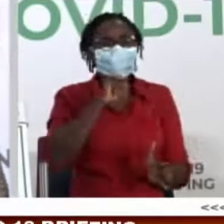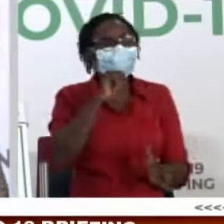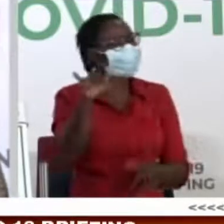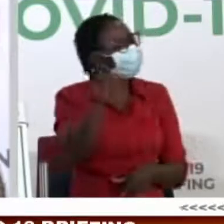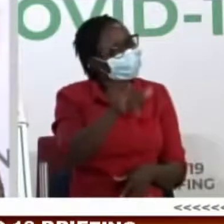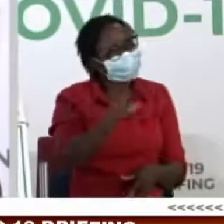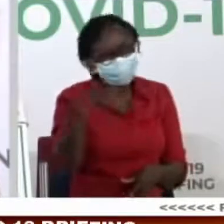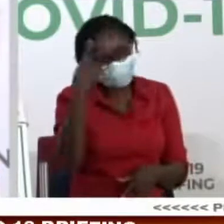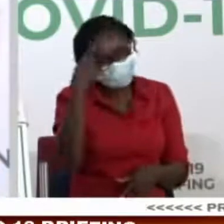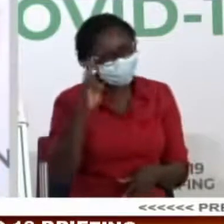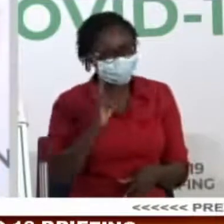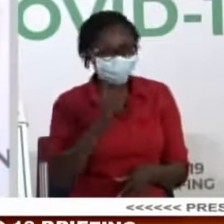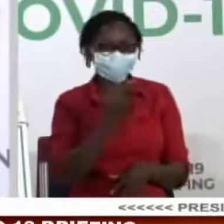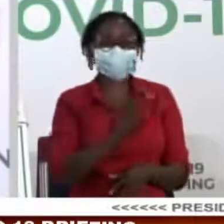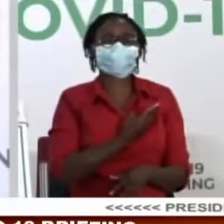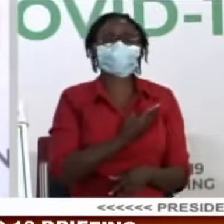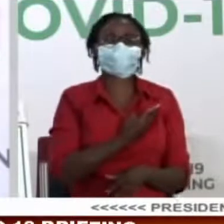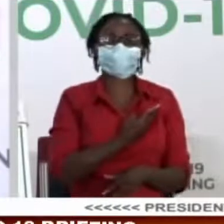us.